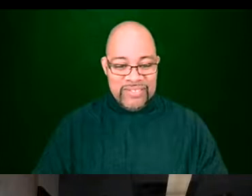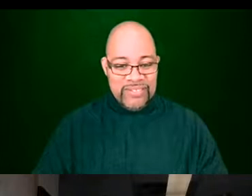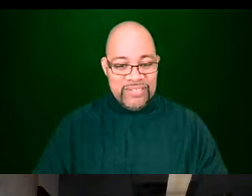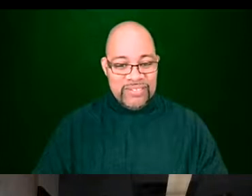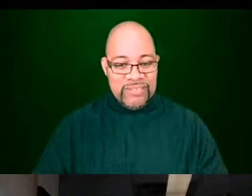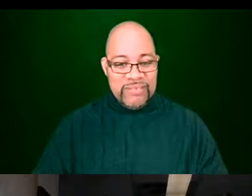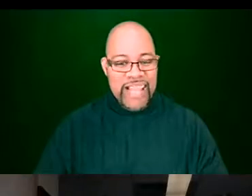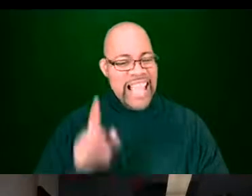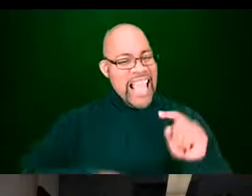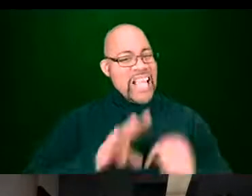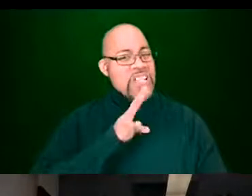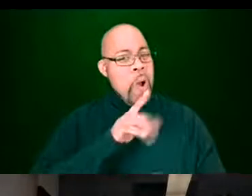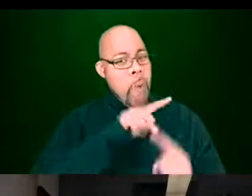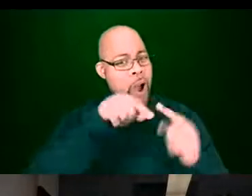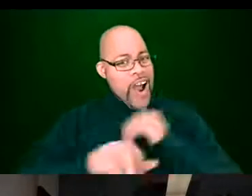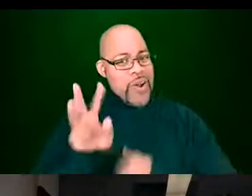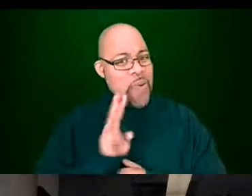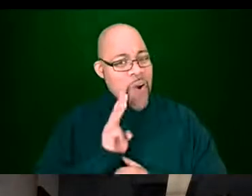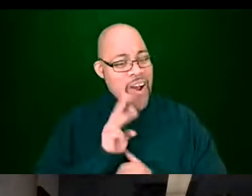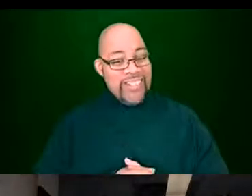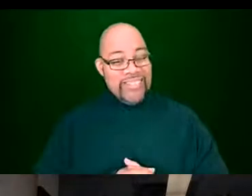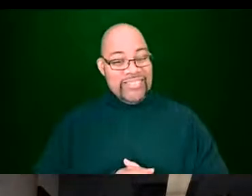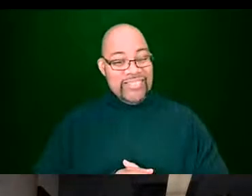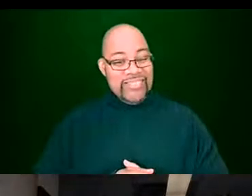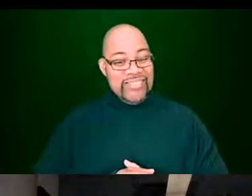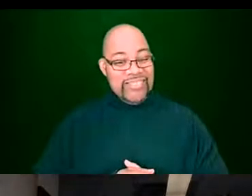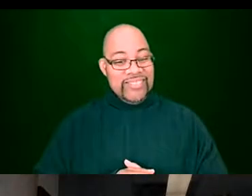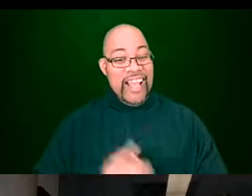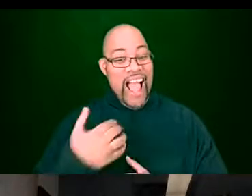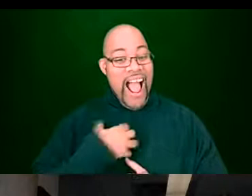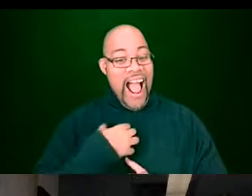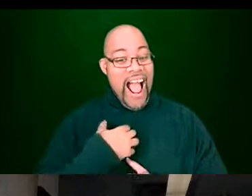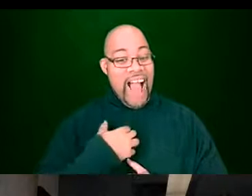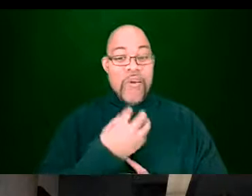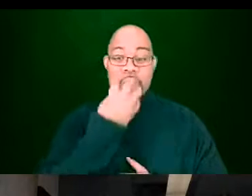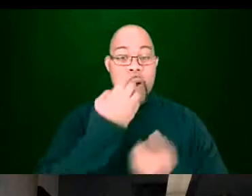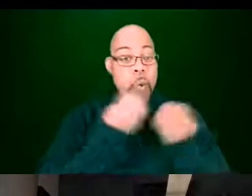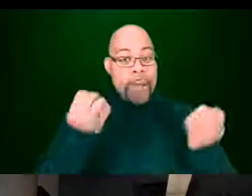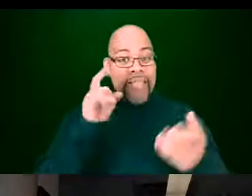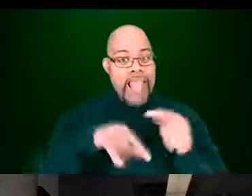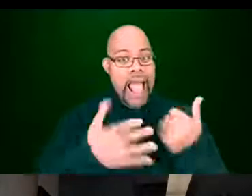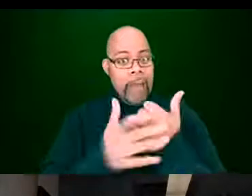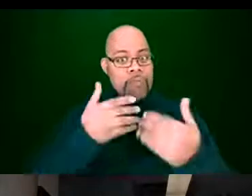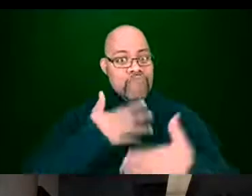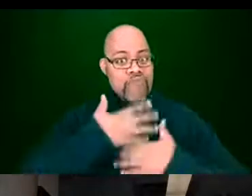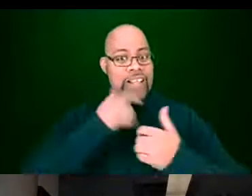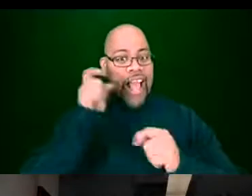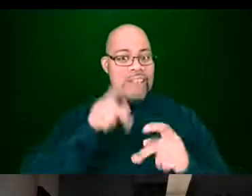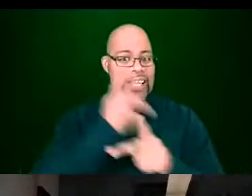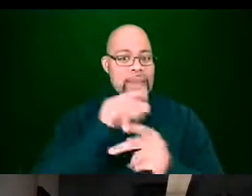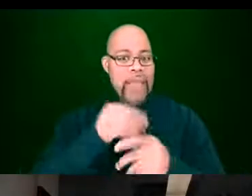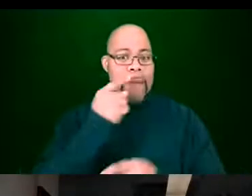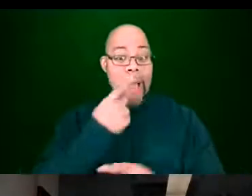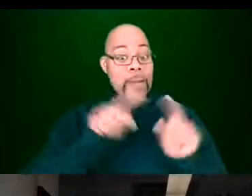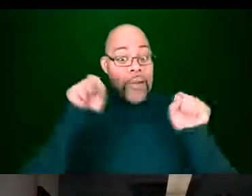You can't really talk when you're under the water. You have an equipment that's helping you breathe, so you have to keep that in your mouth. But